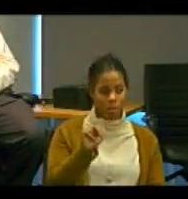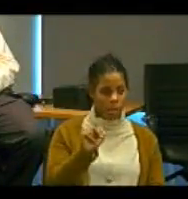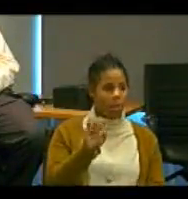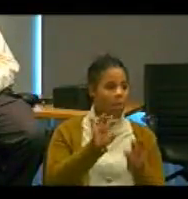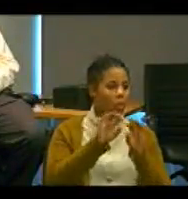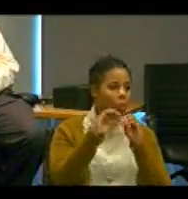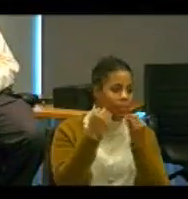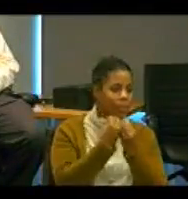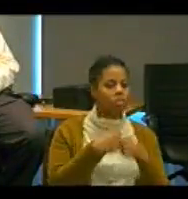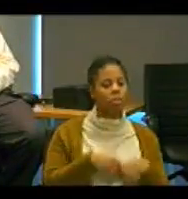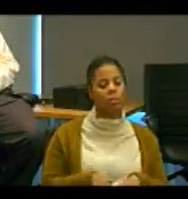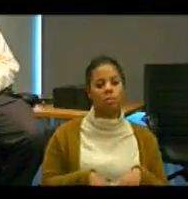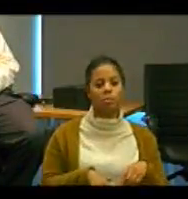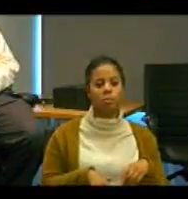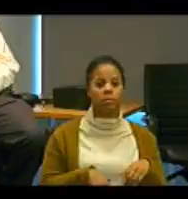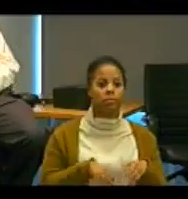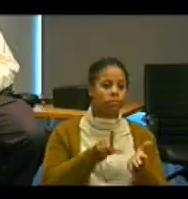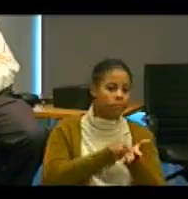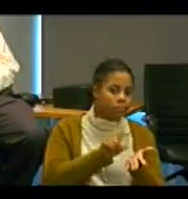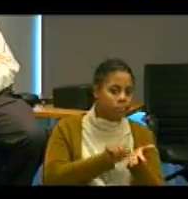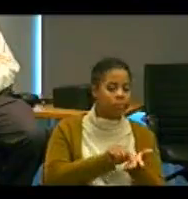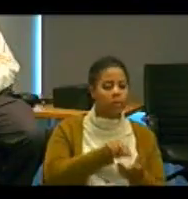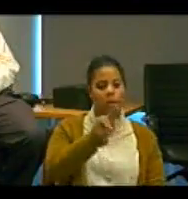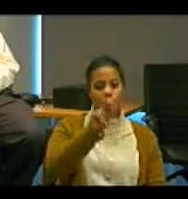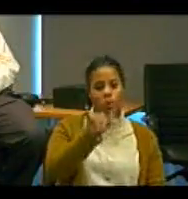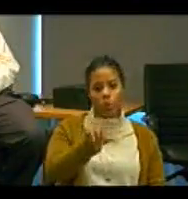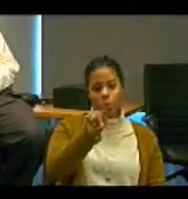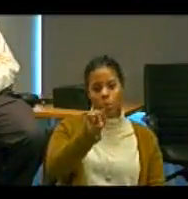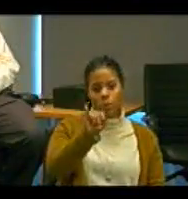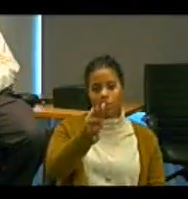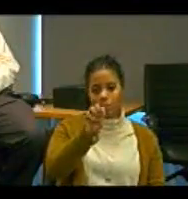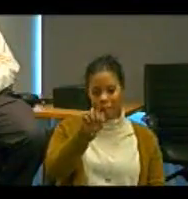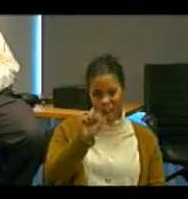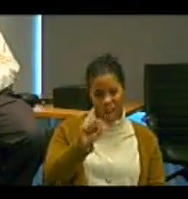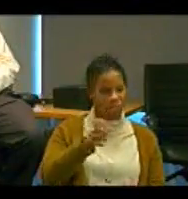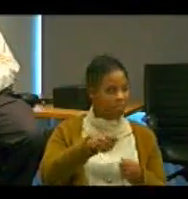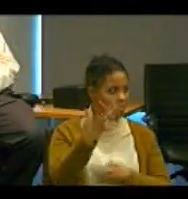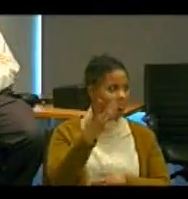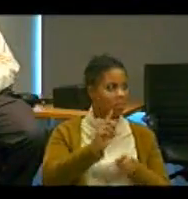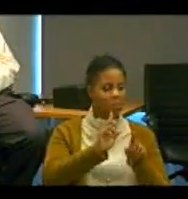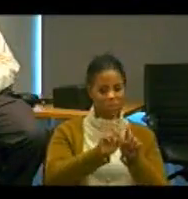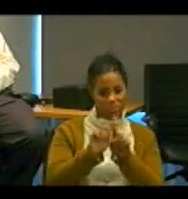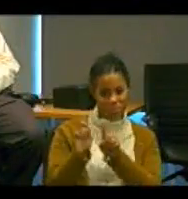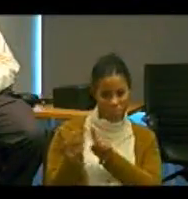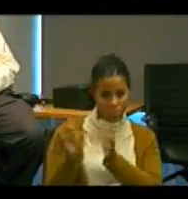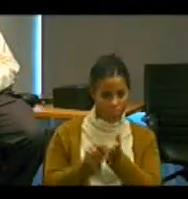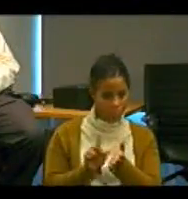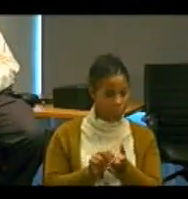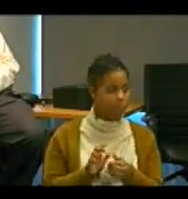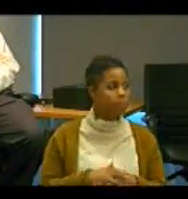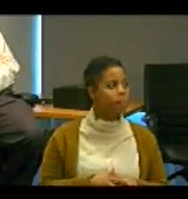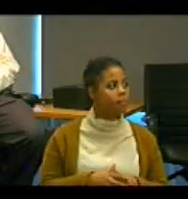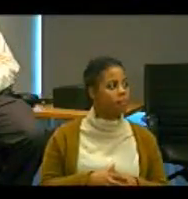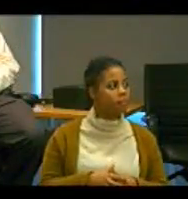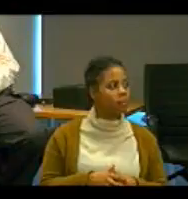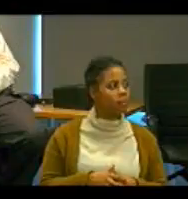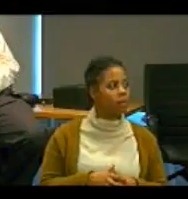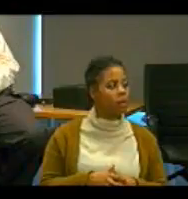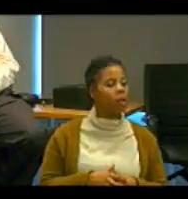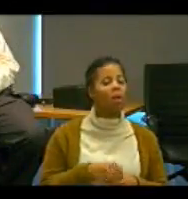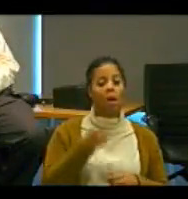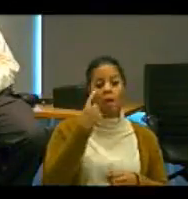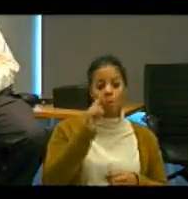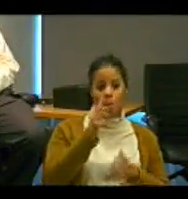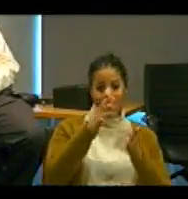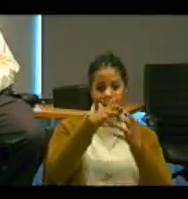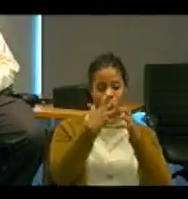Institute, New York Times, National Affairs, others. Next slide, please. And what we're essentially doing in terms of the intersectionality